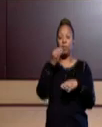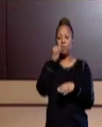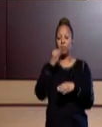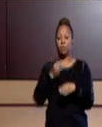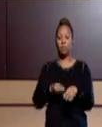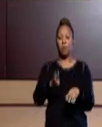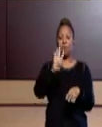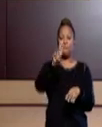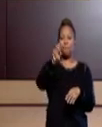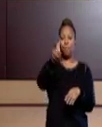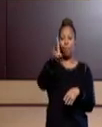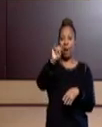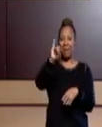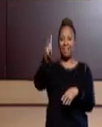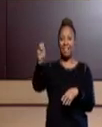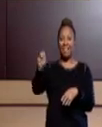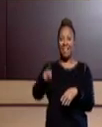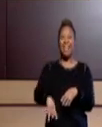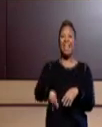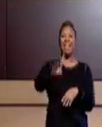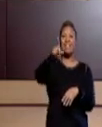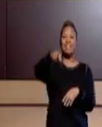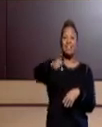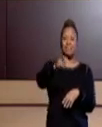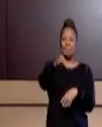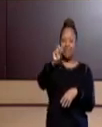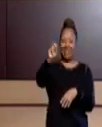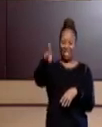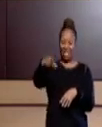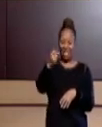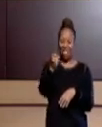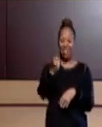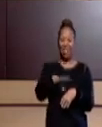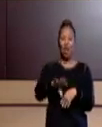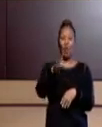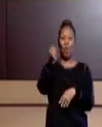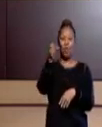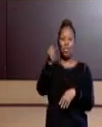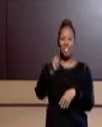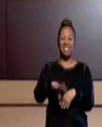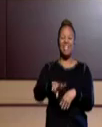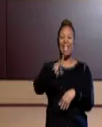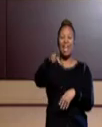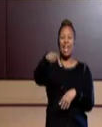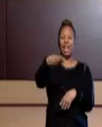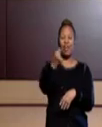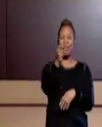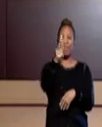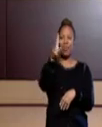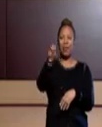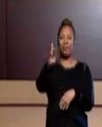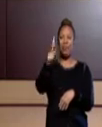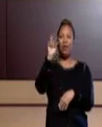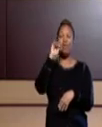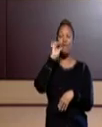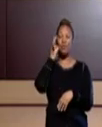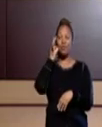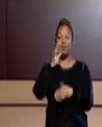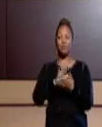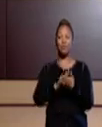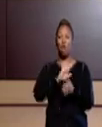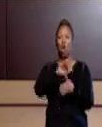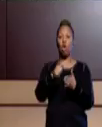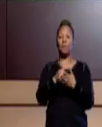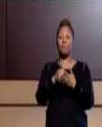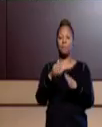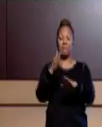Broccoli, spinach, almonds, yogurt, citrus, like oranges and grapefruit, garlic, turmeric. All these things boost